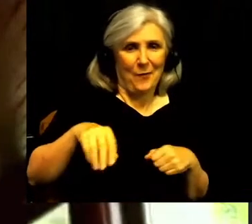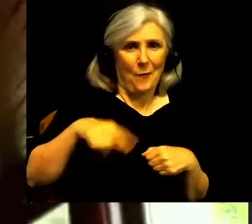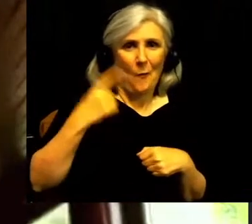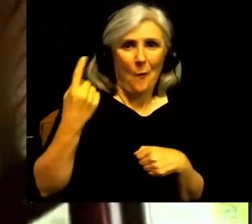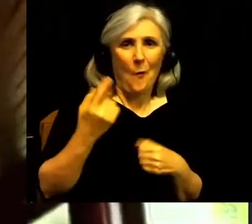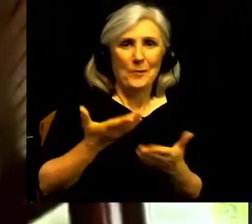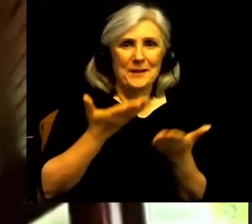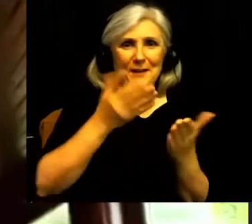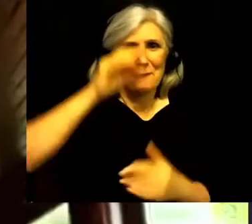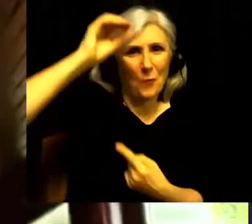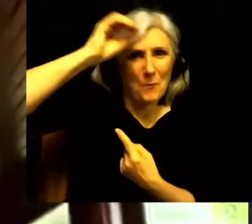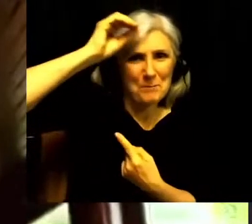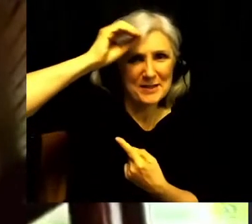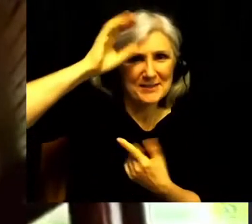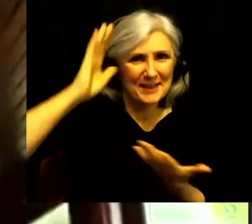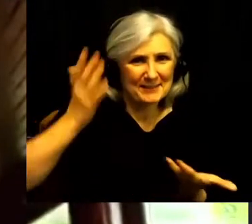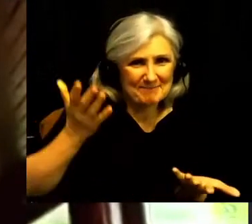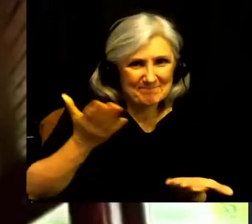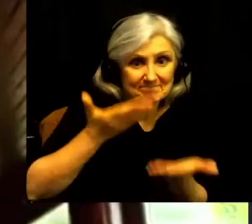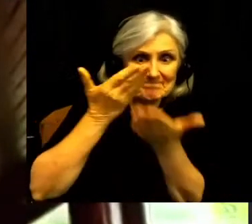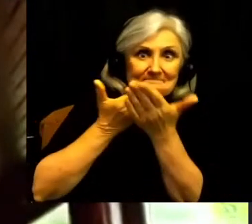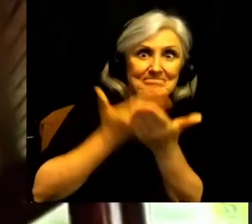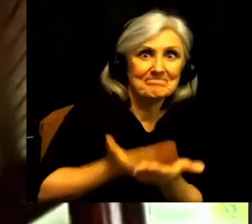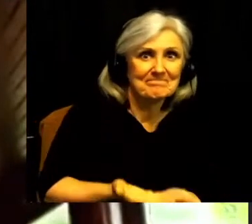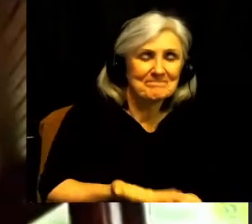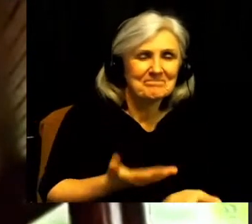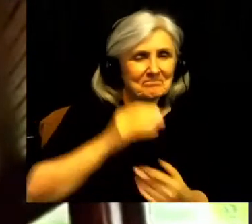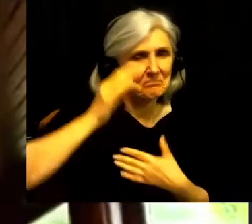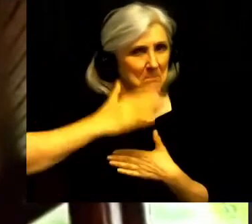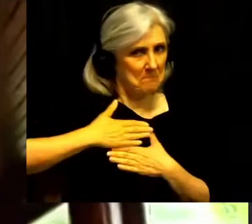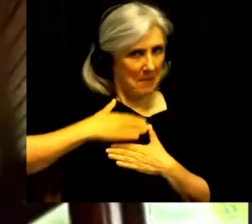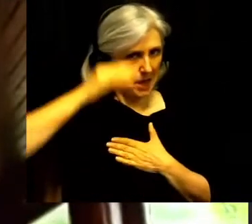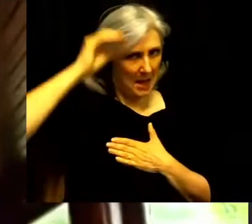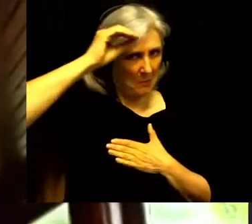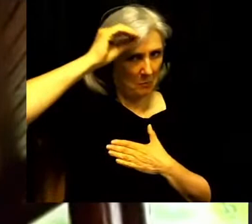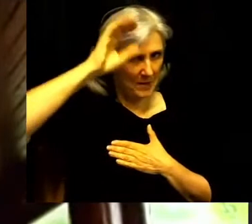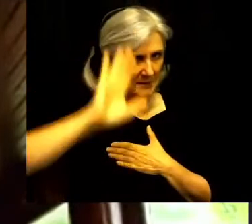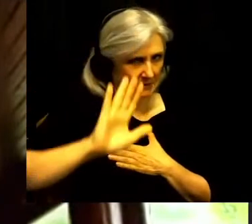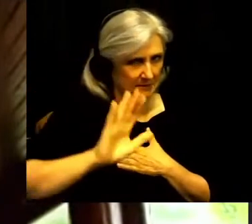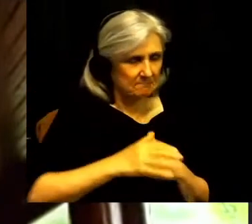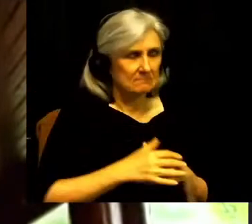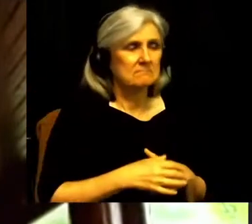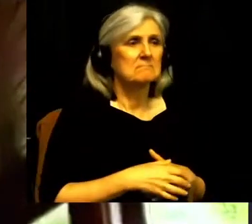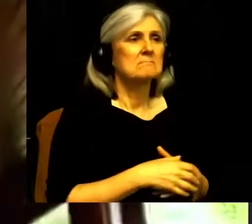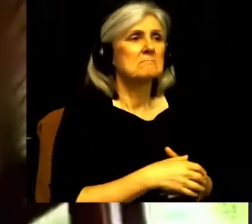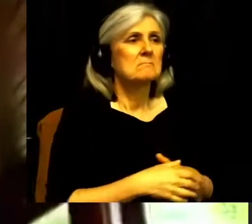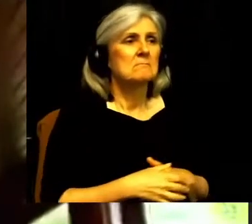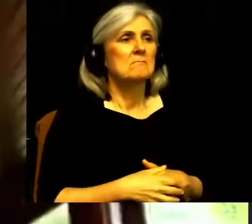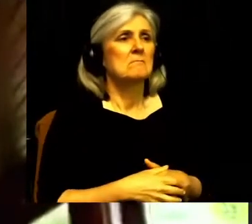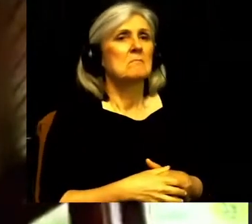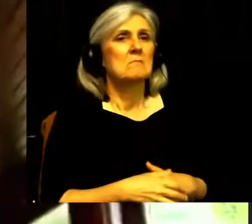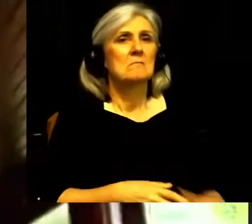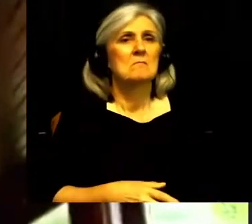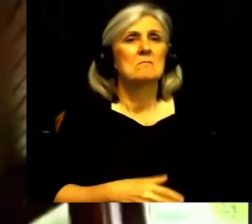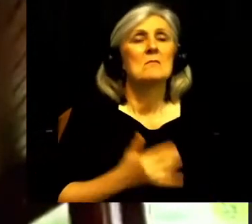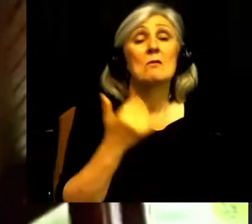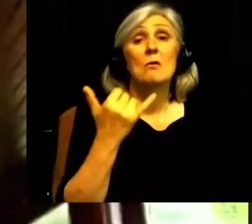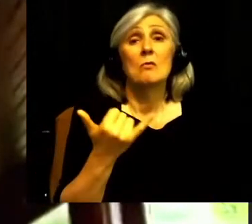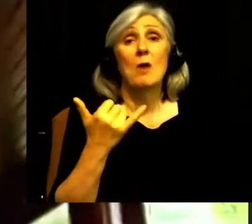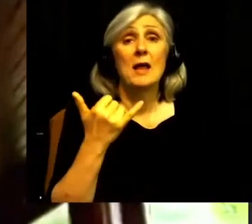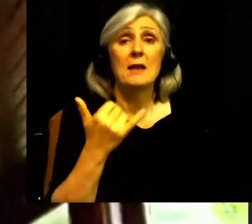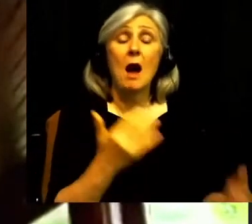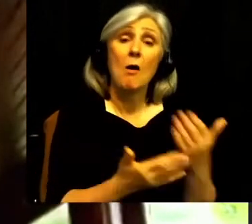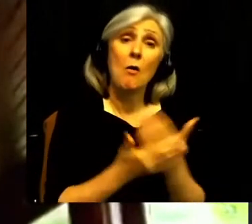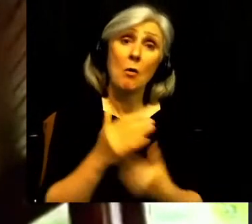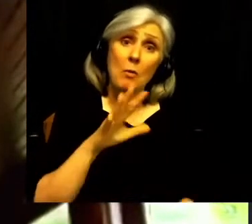When you look at, I think the key number that I base this on is the now greater than 40, approaching